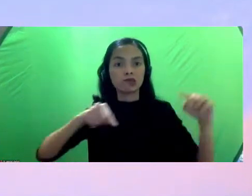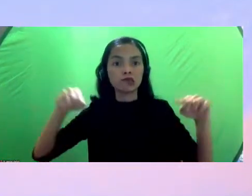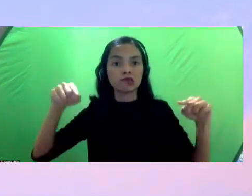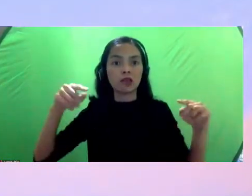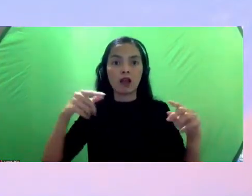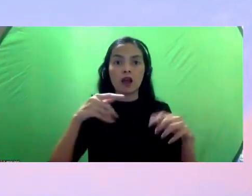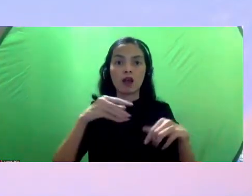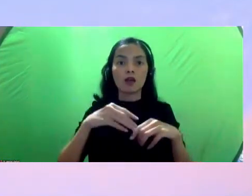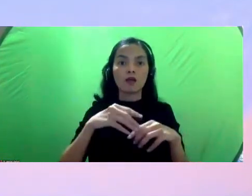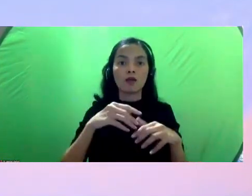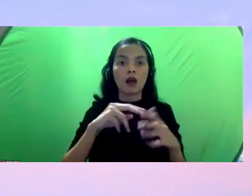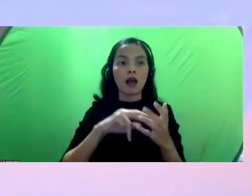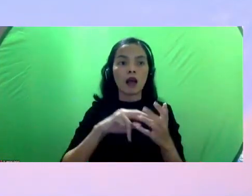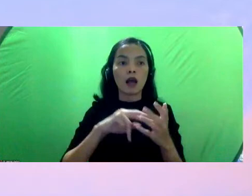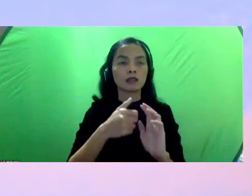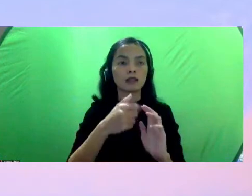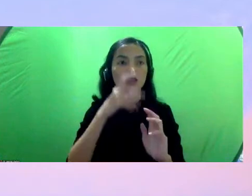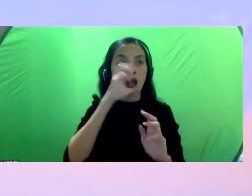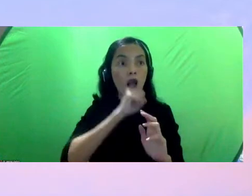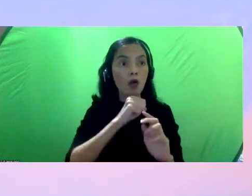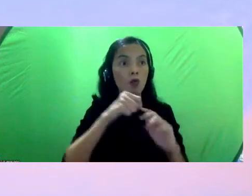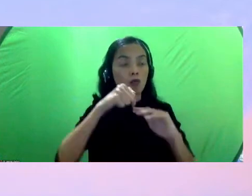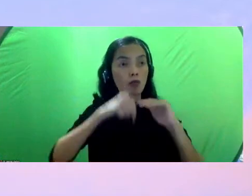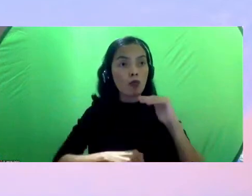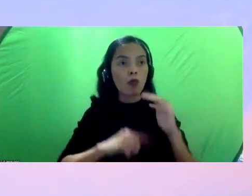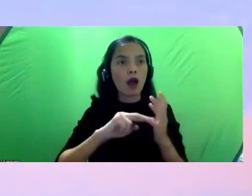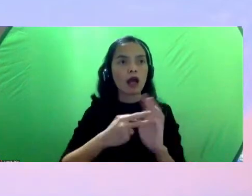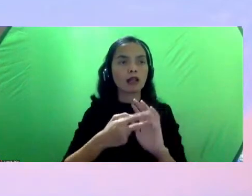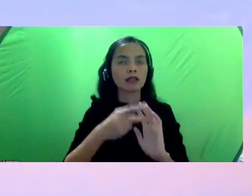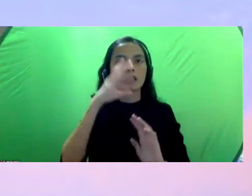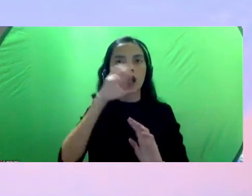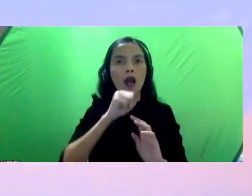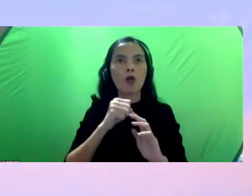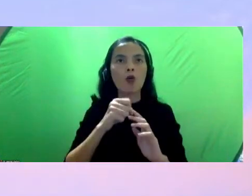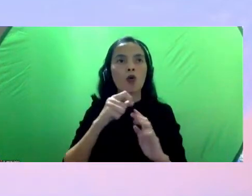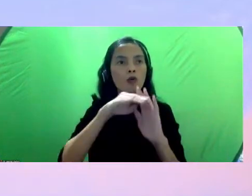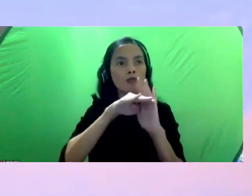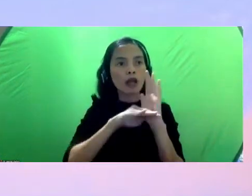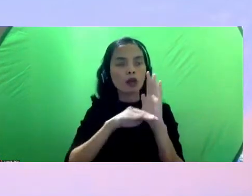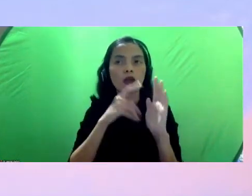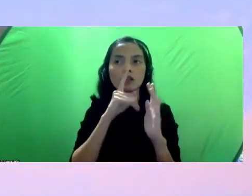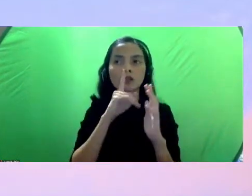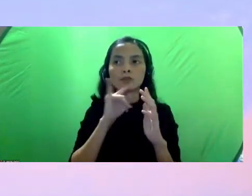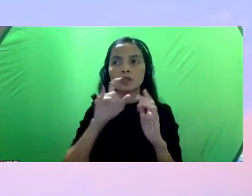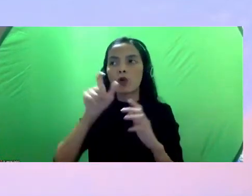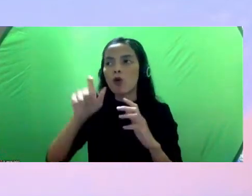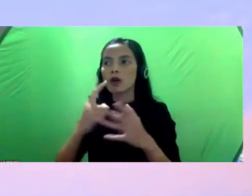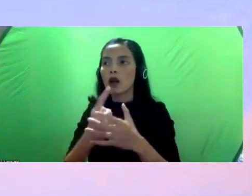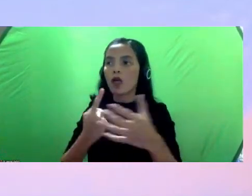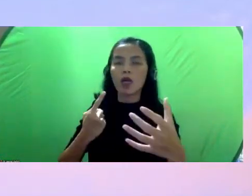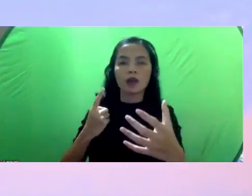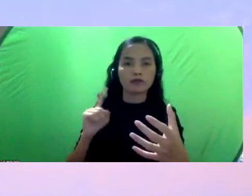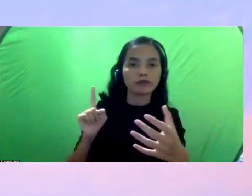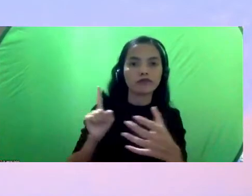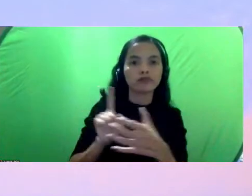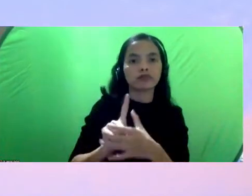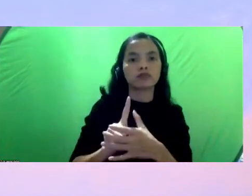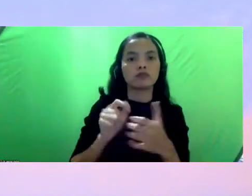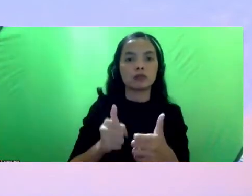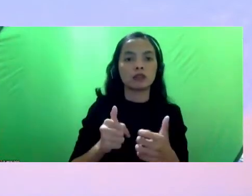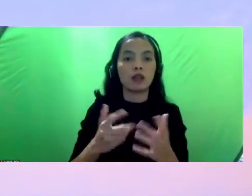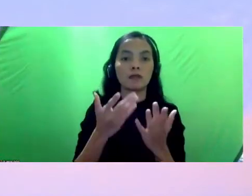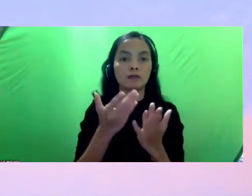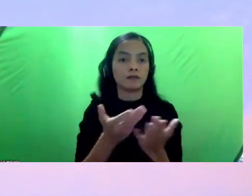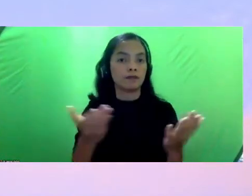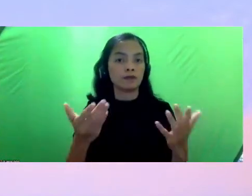that leaves no one behind. Ladies and gentlemen, we have the privilege to discuss today with our three distinguished speakers